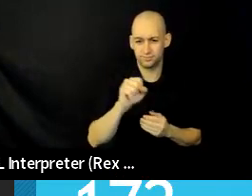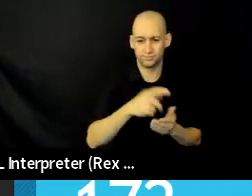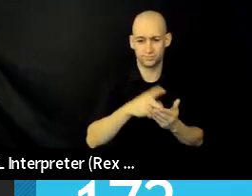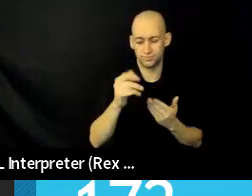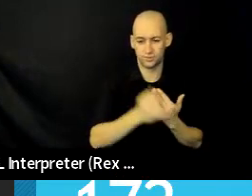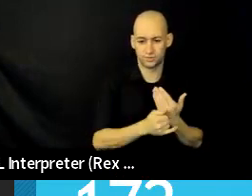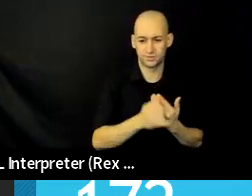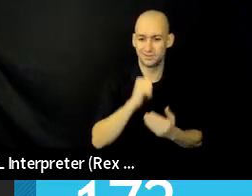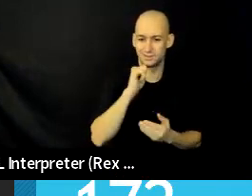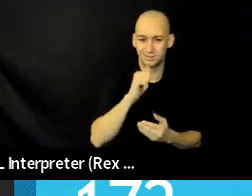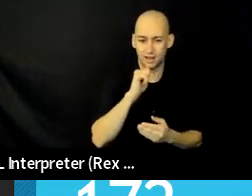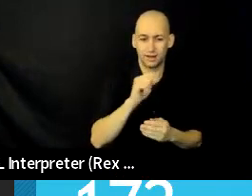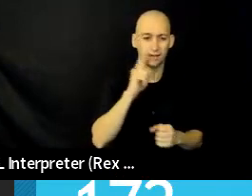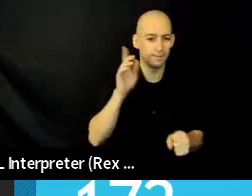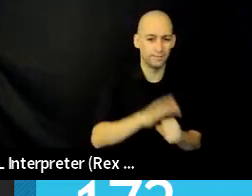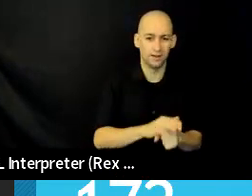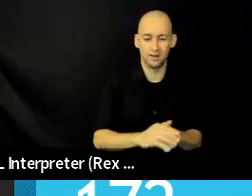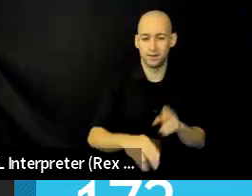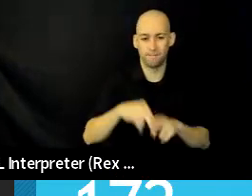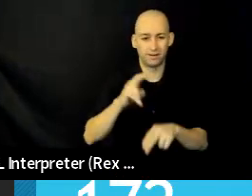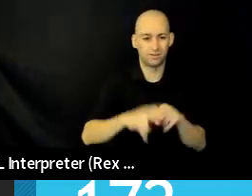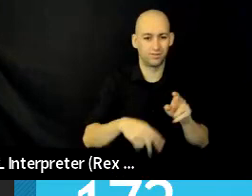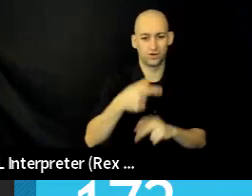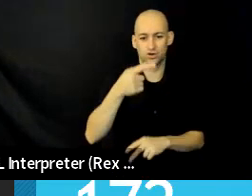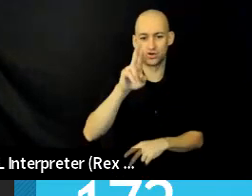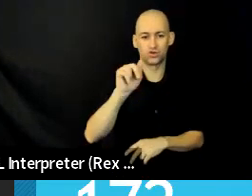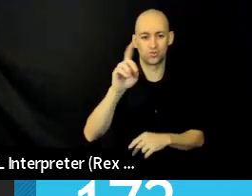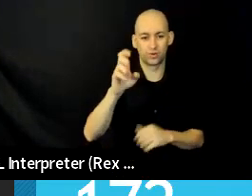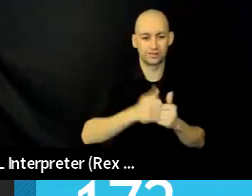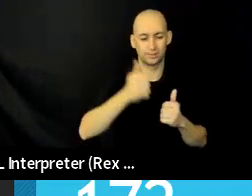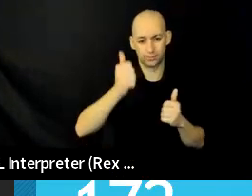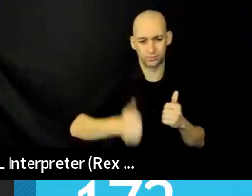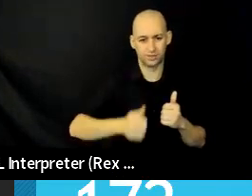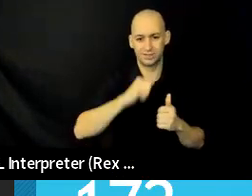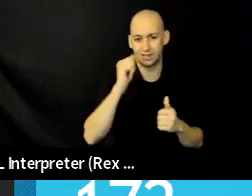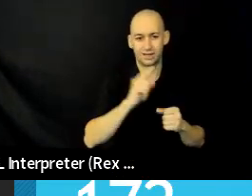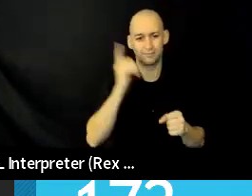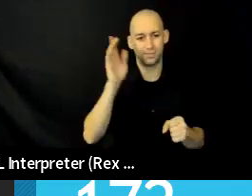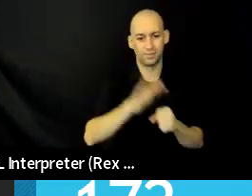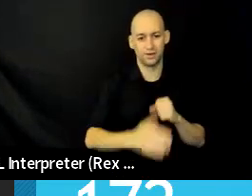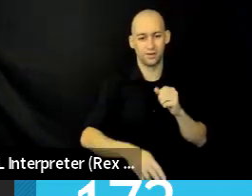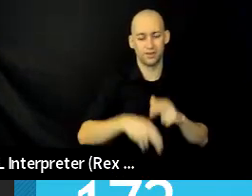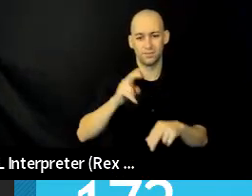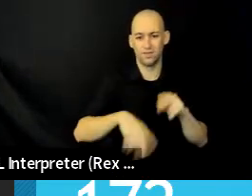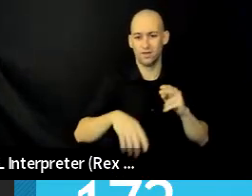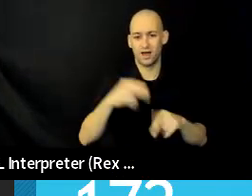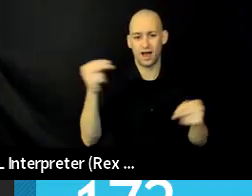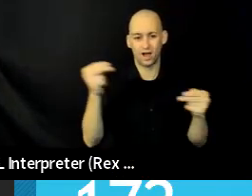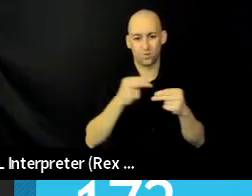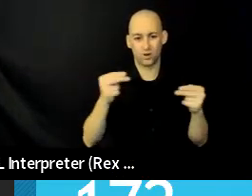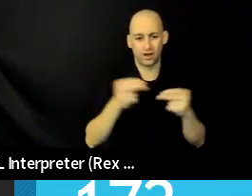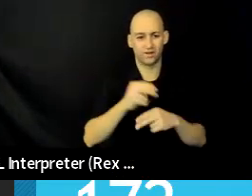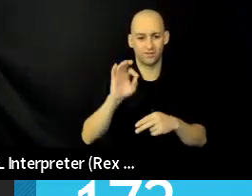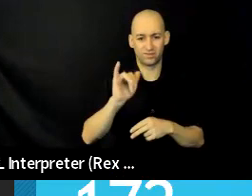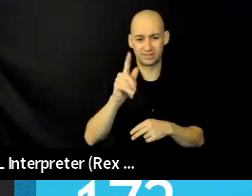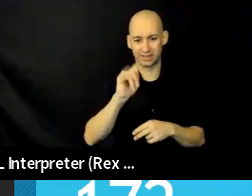This is not a commitment to build a grade separation. It's not a commitment to build some kind of freeway facility. It is a commitment